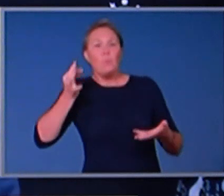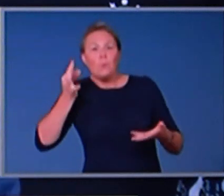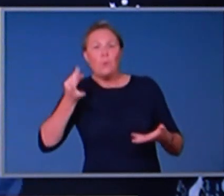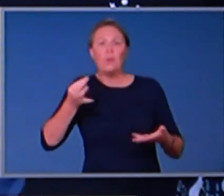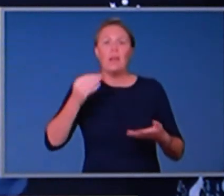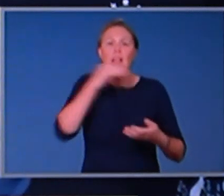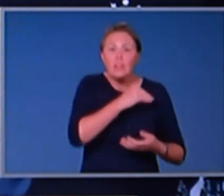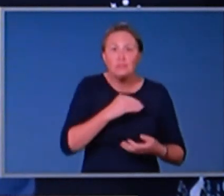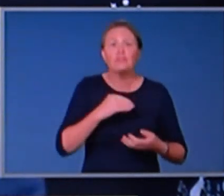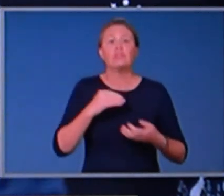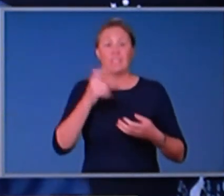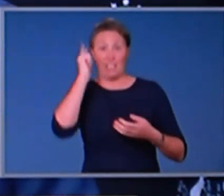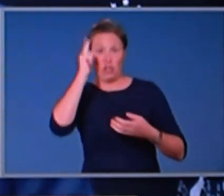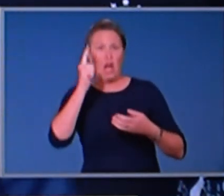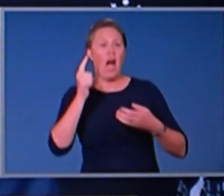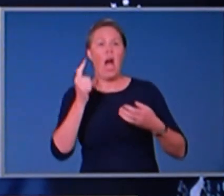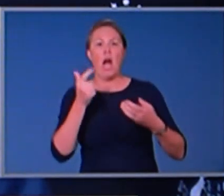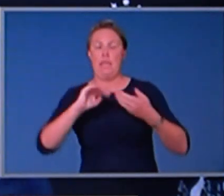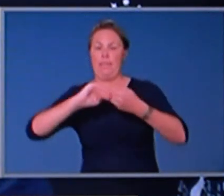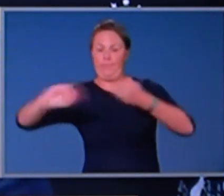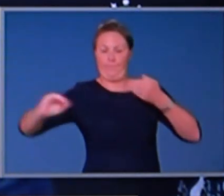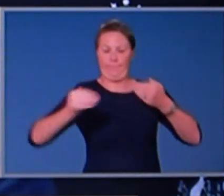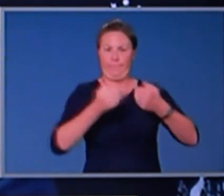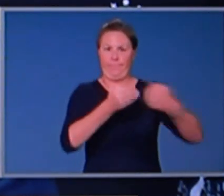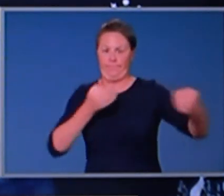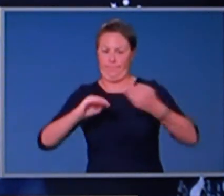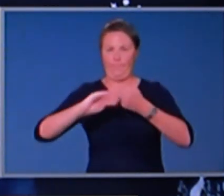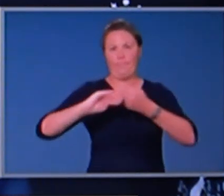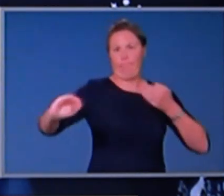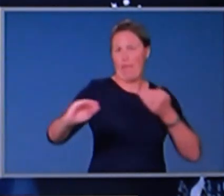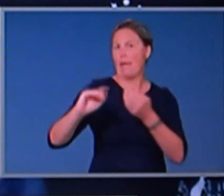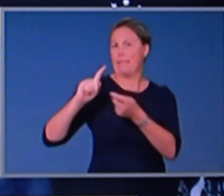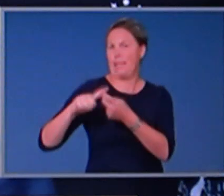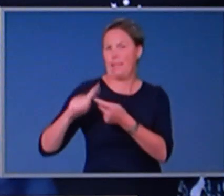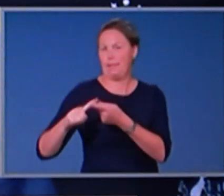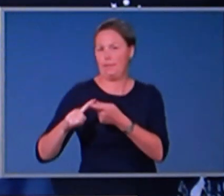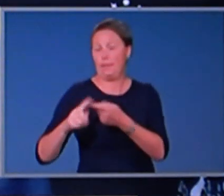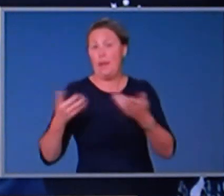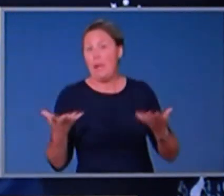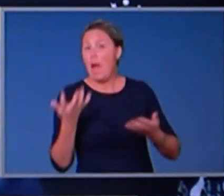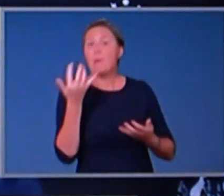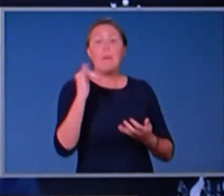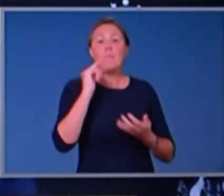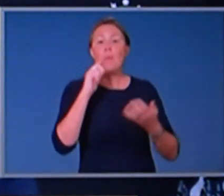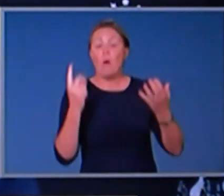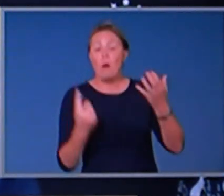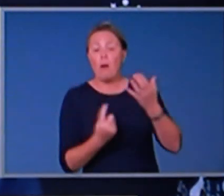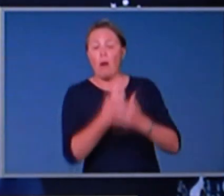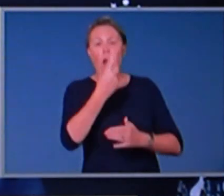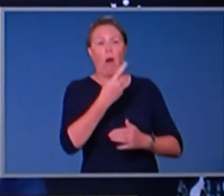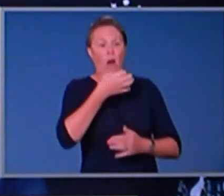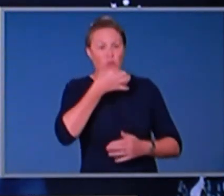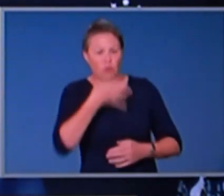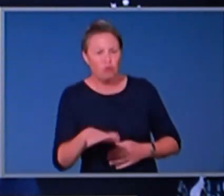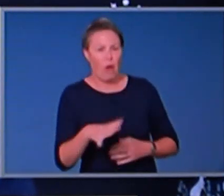parents bring their children to school, and obviously some children may carry the virus from time to time, and practicing very good